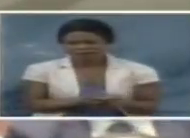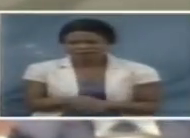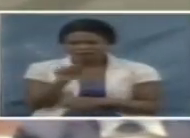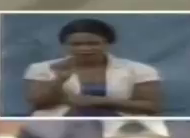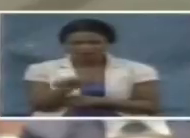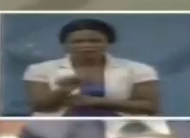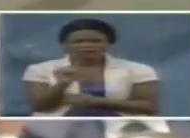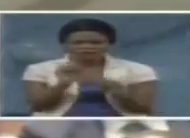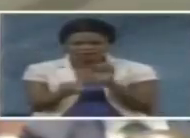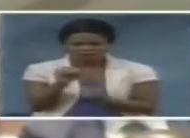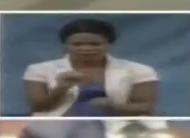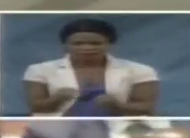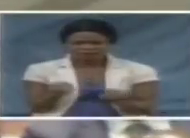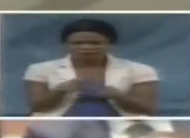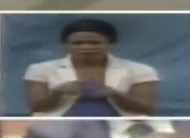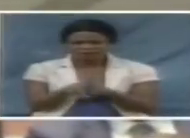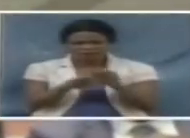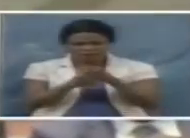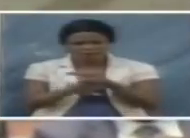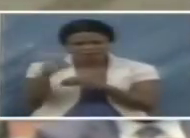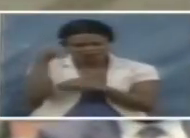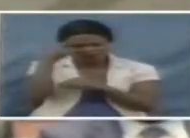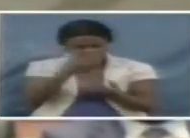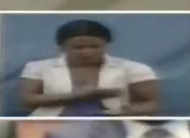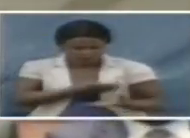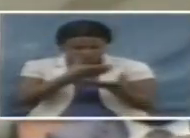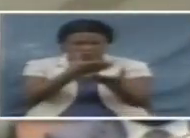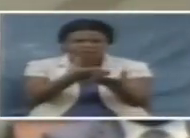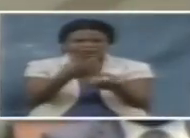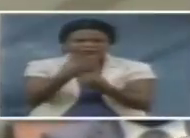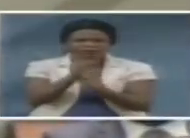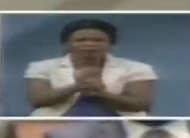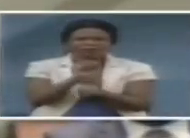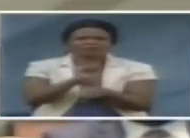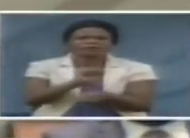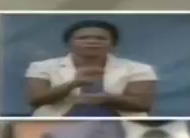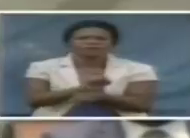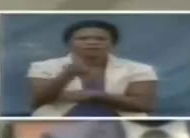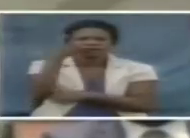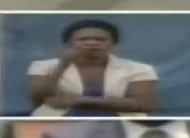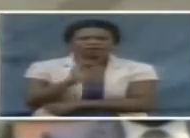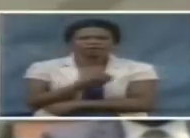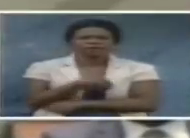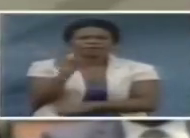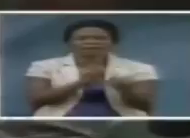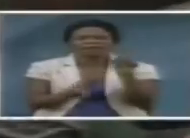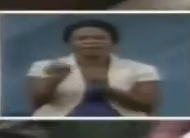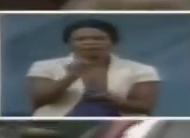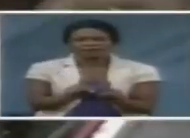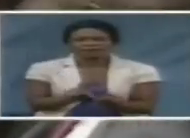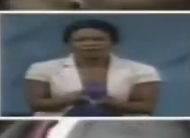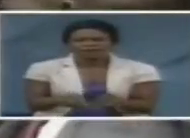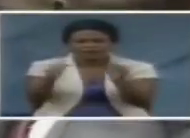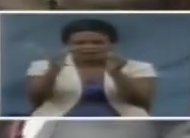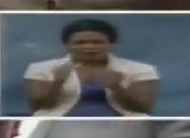Sir, these interventions also underscore government's commitment to create jobs for our